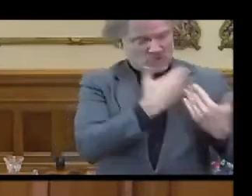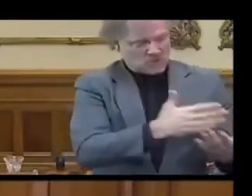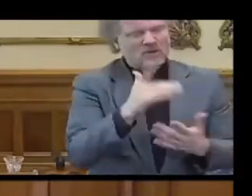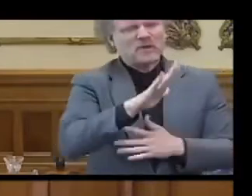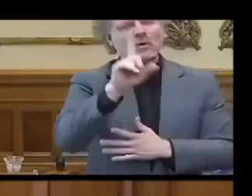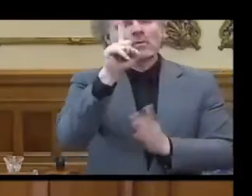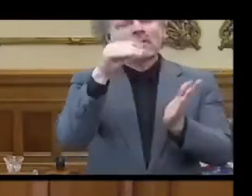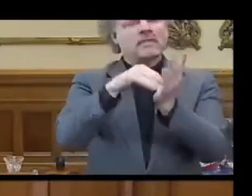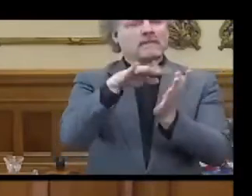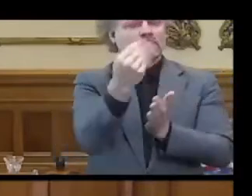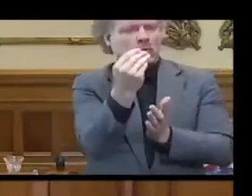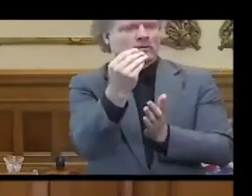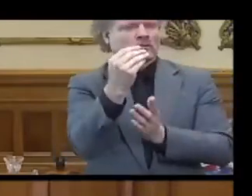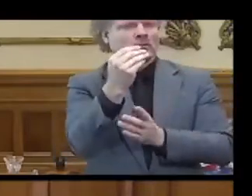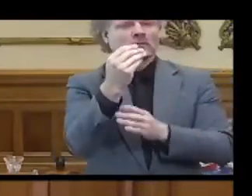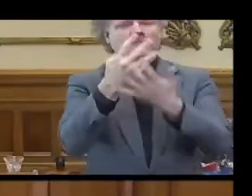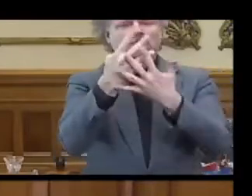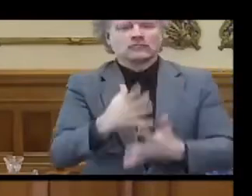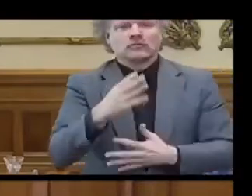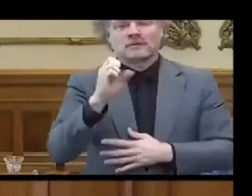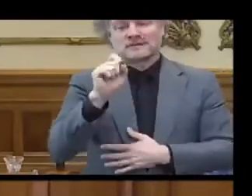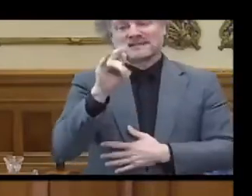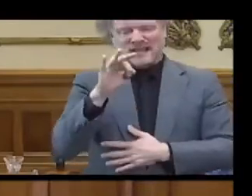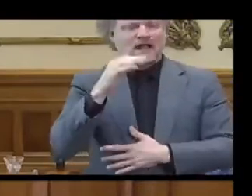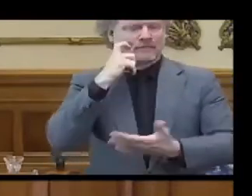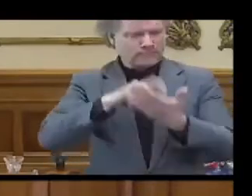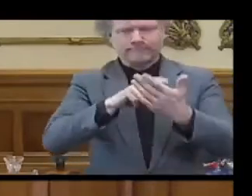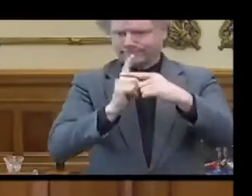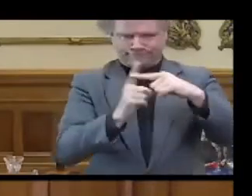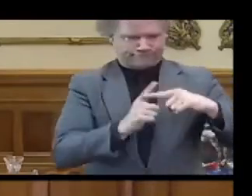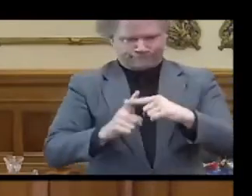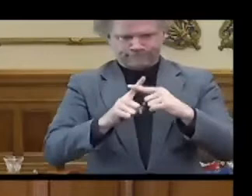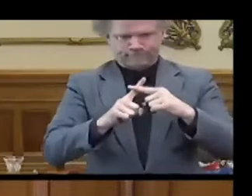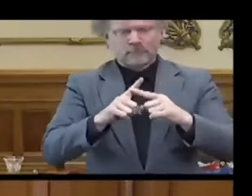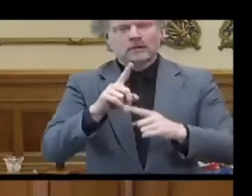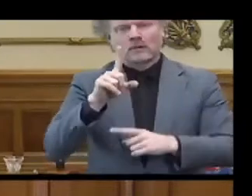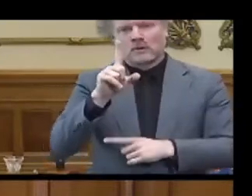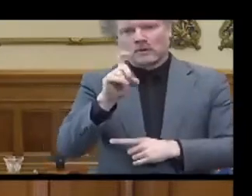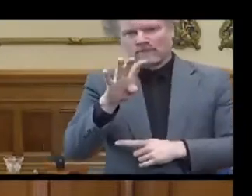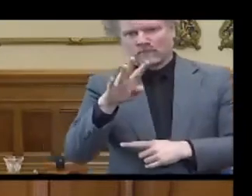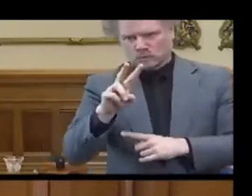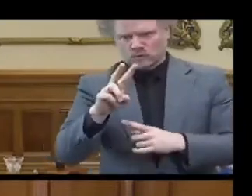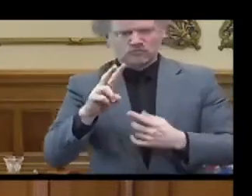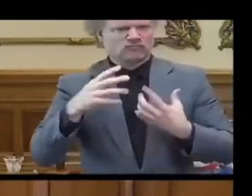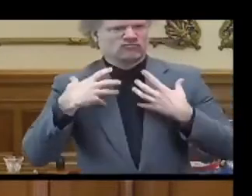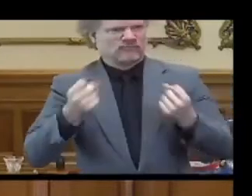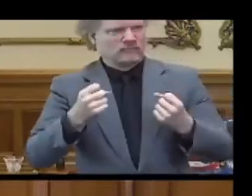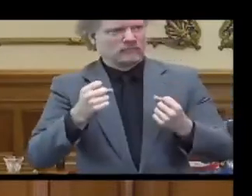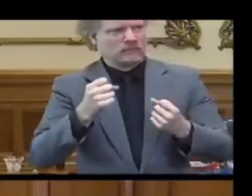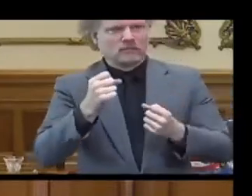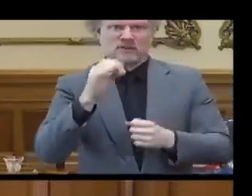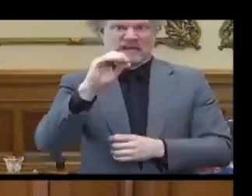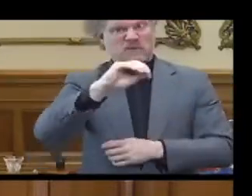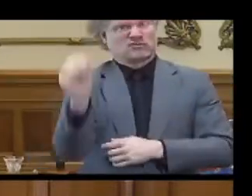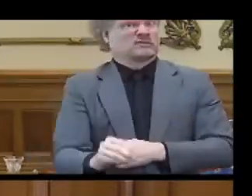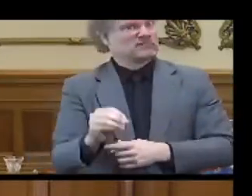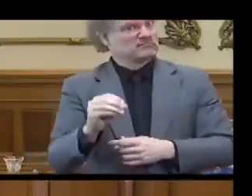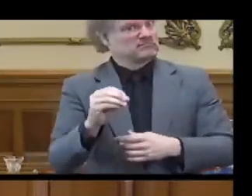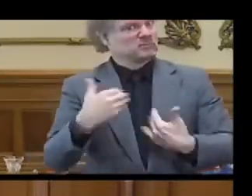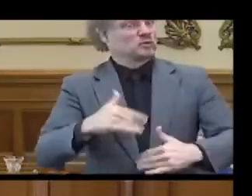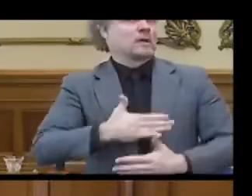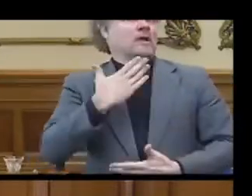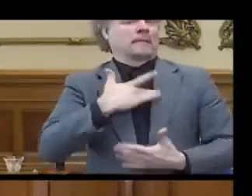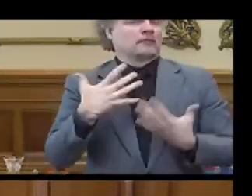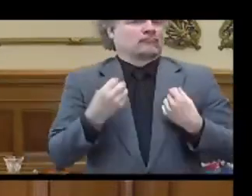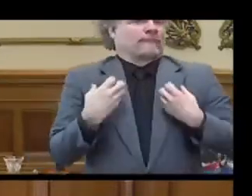1,014 offenders and staff that have tested positive, 932 of those have recovered. It's over 90%, so we're real happy